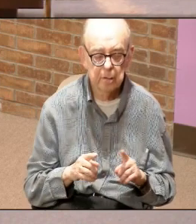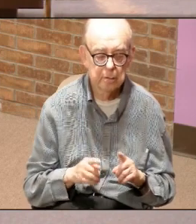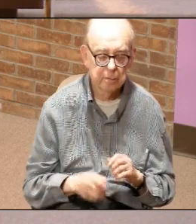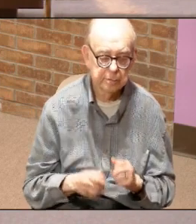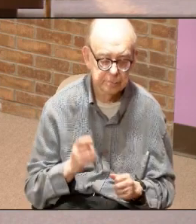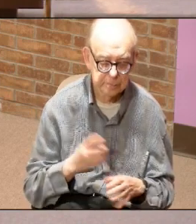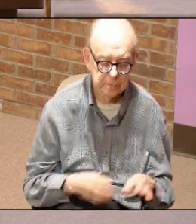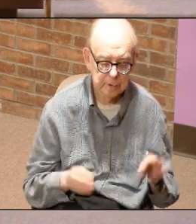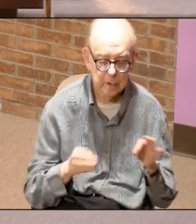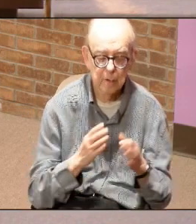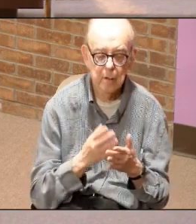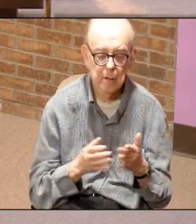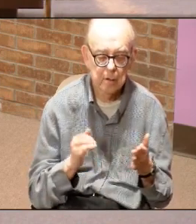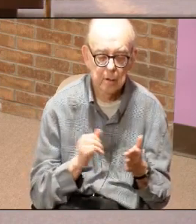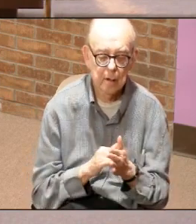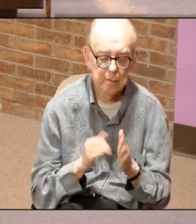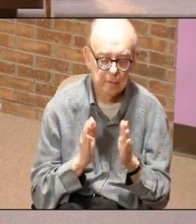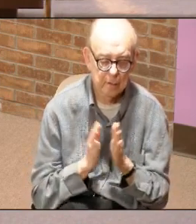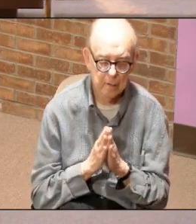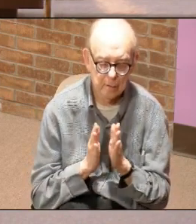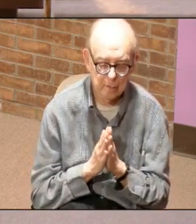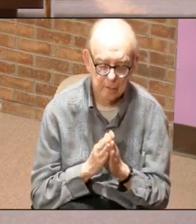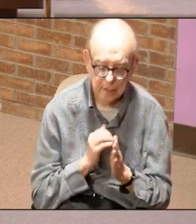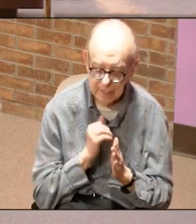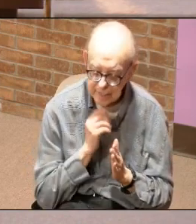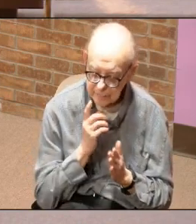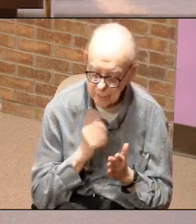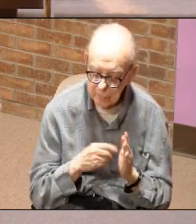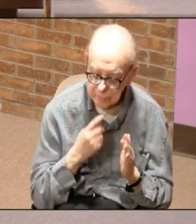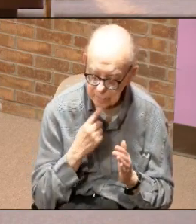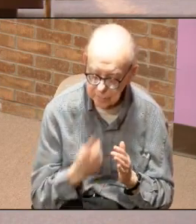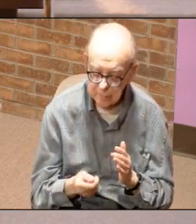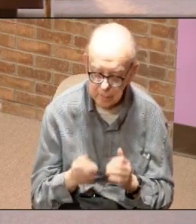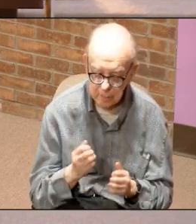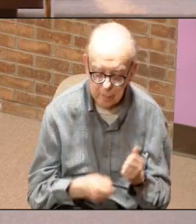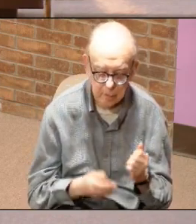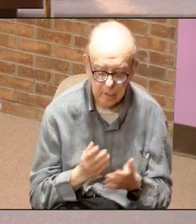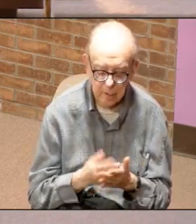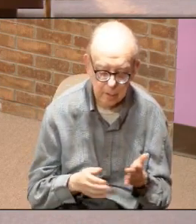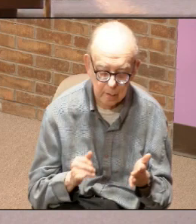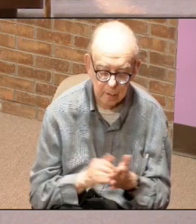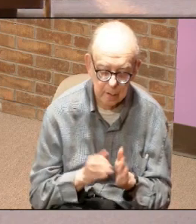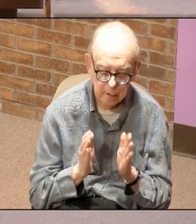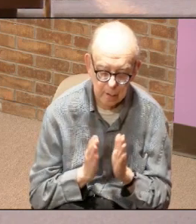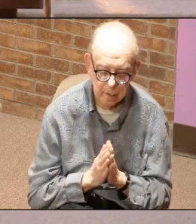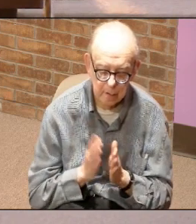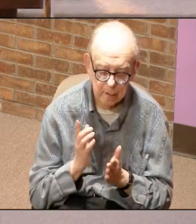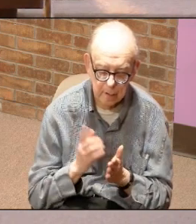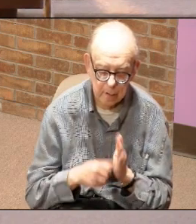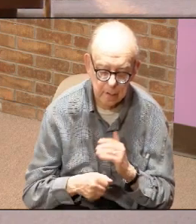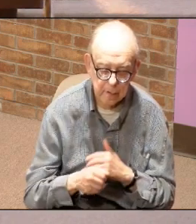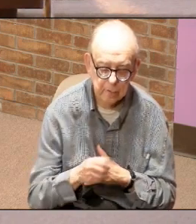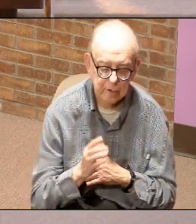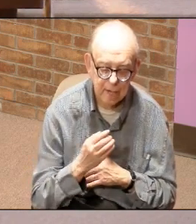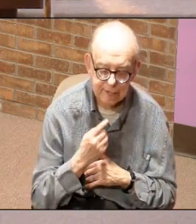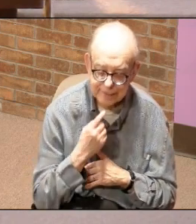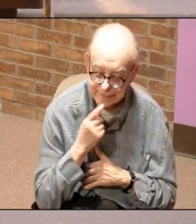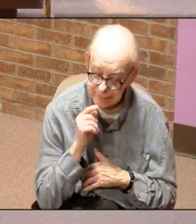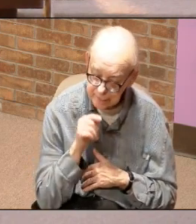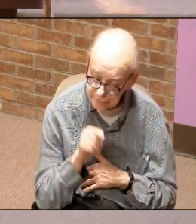the most important part of the prayer isn't what you're saying. The most important part of the prayer is what he's saying to